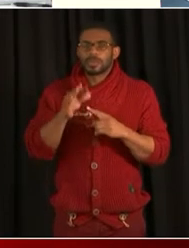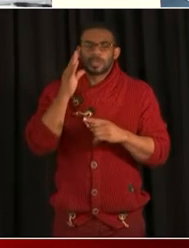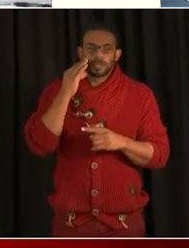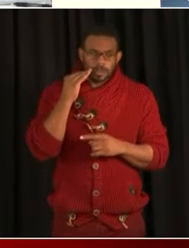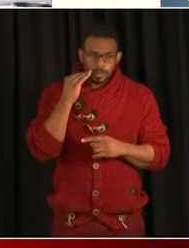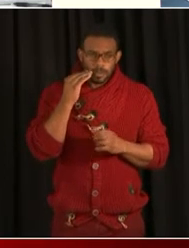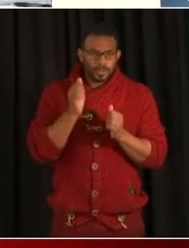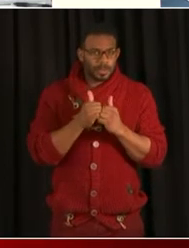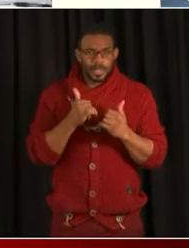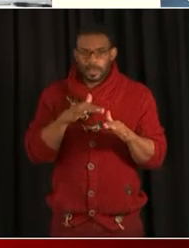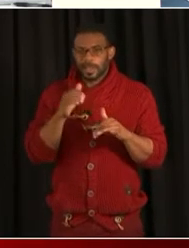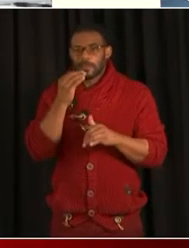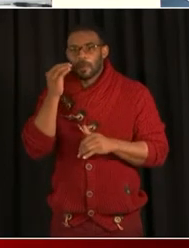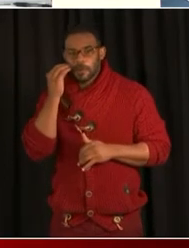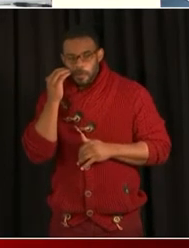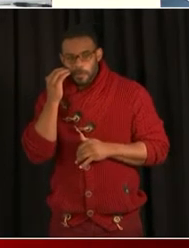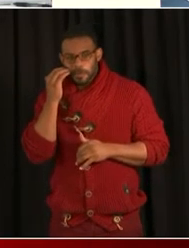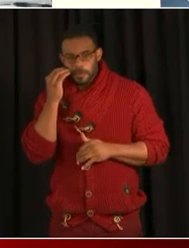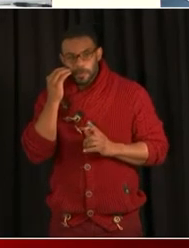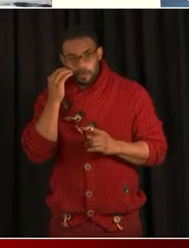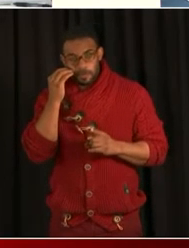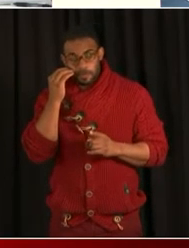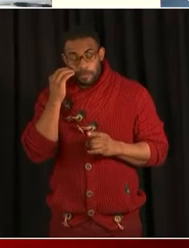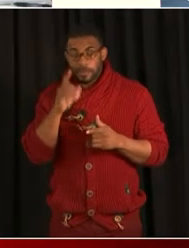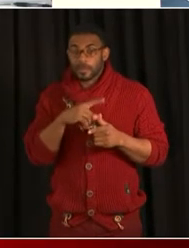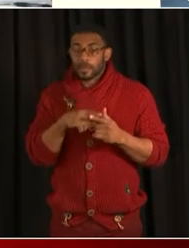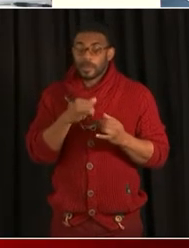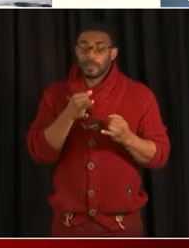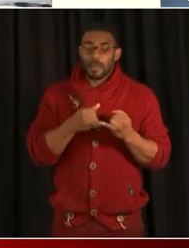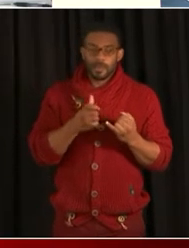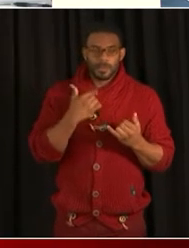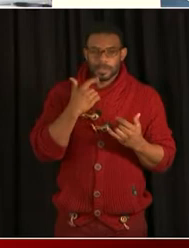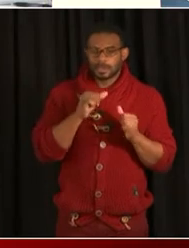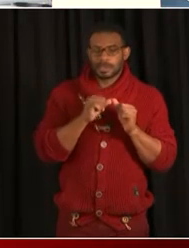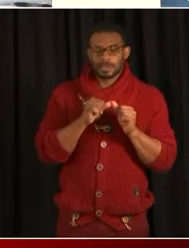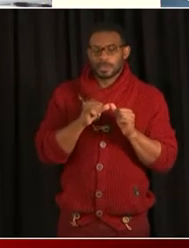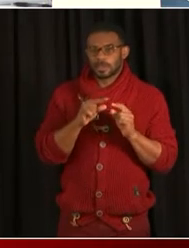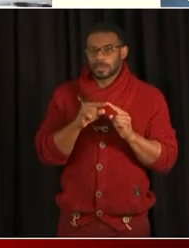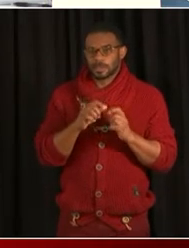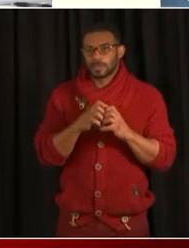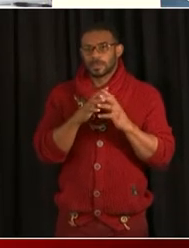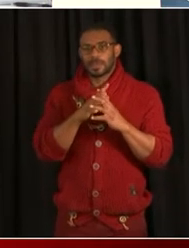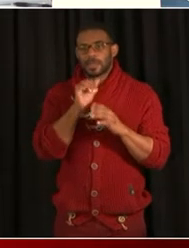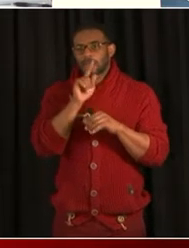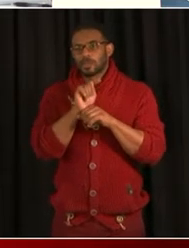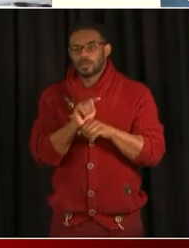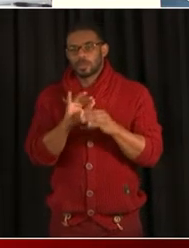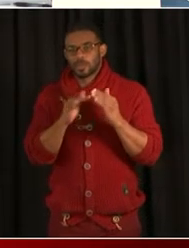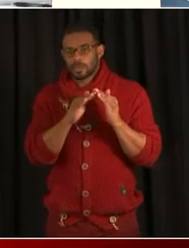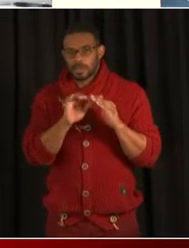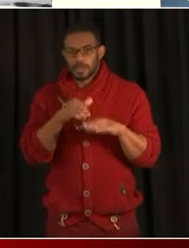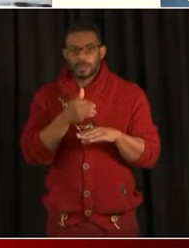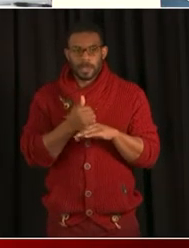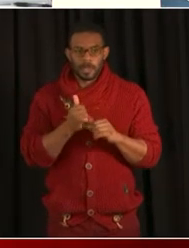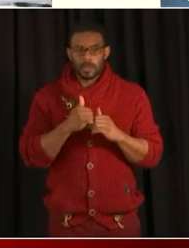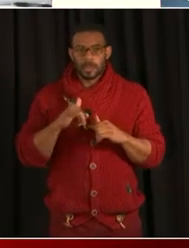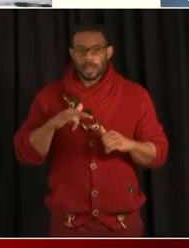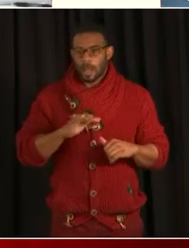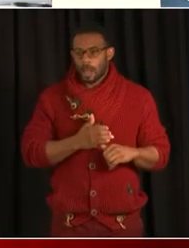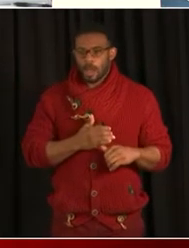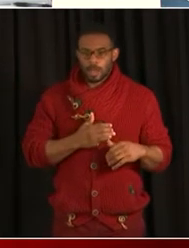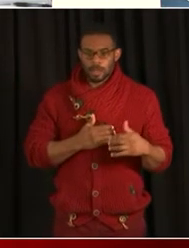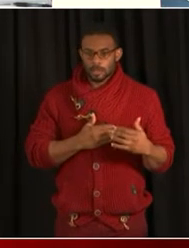unique experiences without leaving their homes. And then finally, we just continue to build non-traditional community spaces with